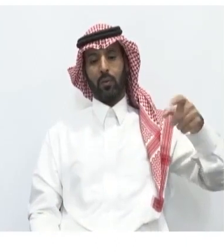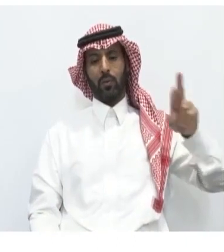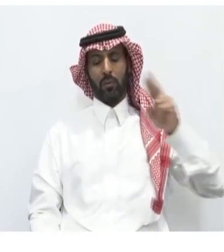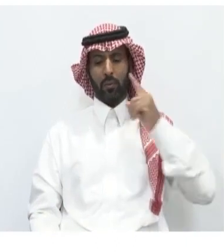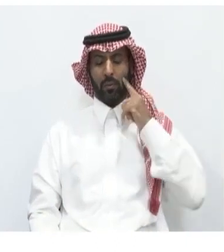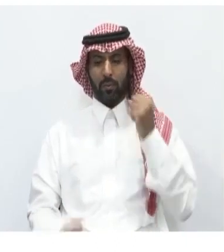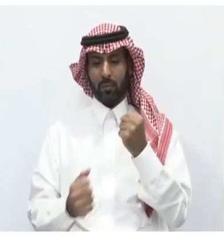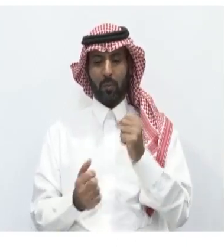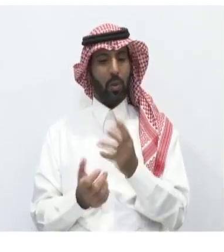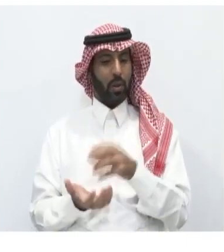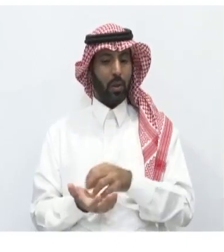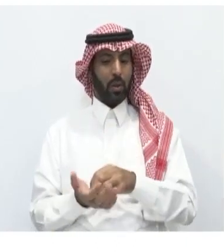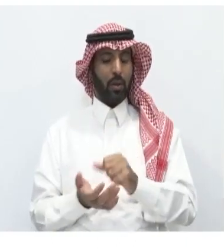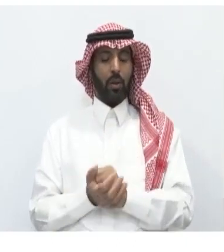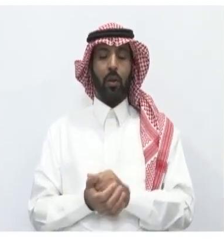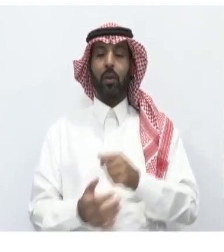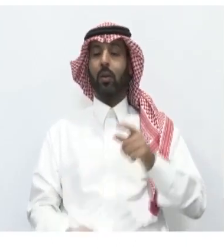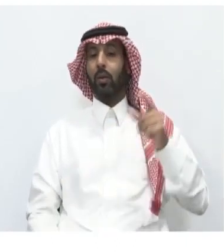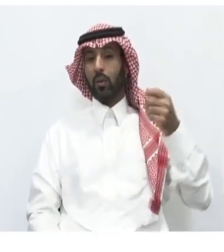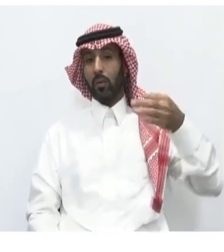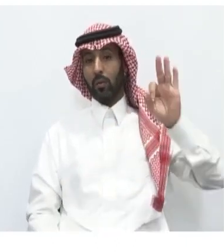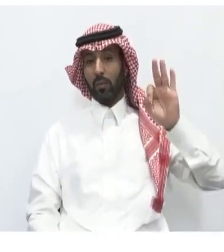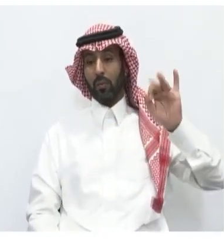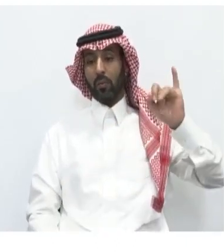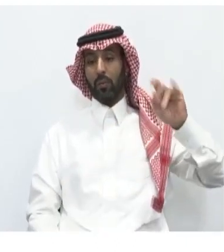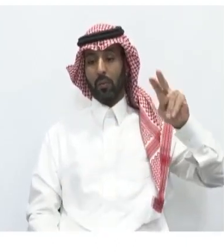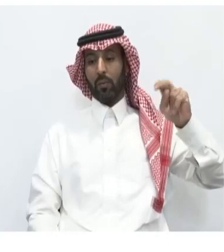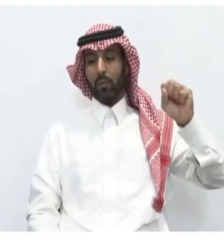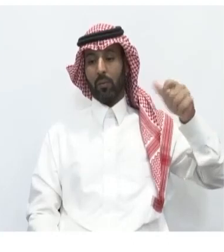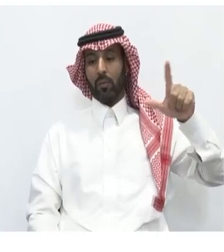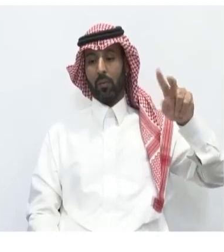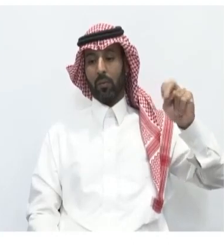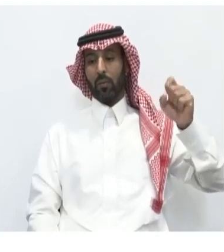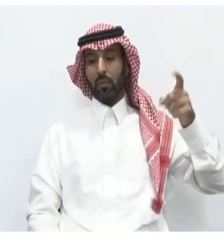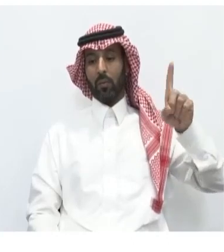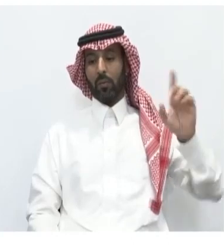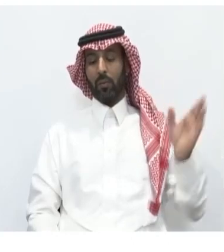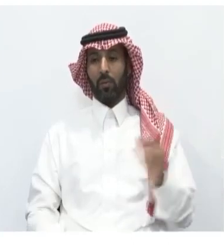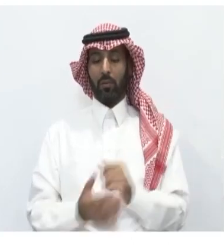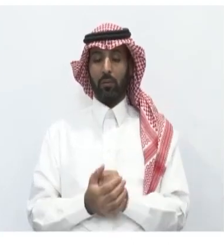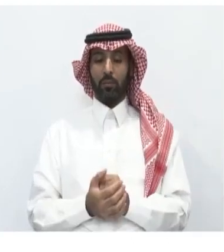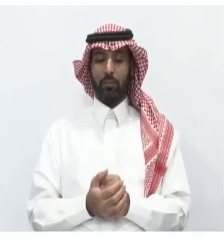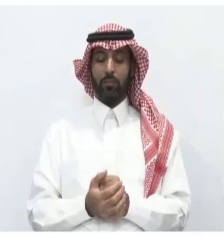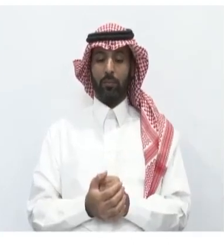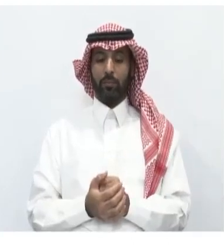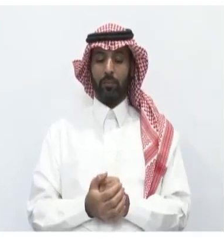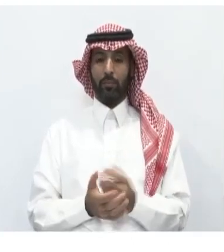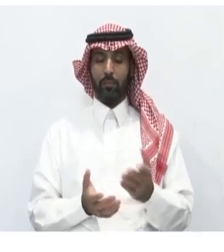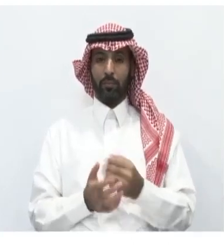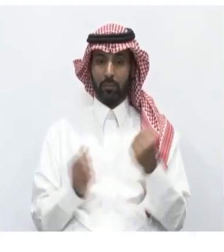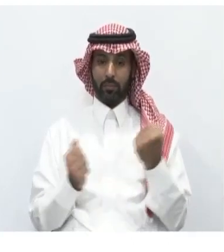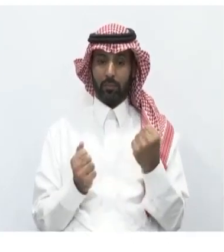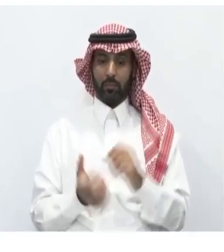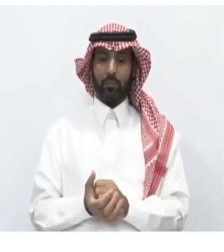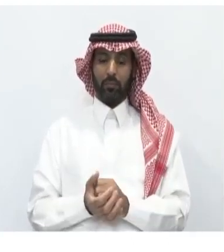to wear a lot of clothes to stay warm. Is it extremely cold or nearly cold in the winter in